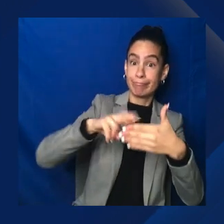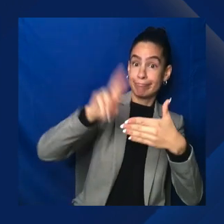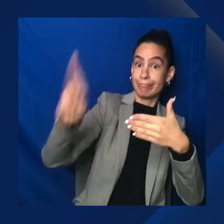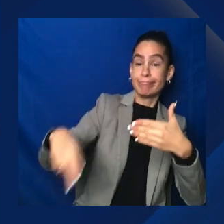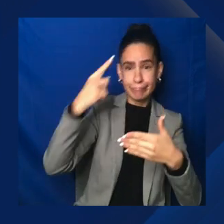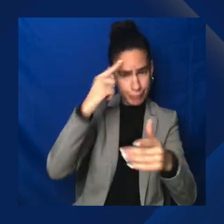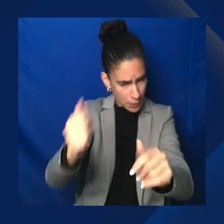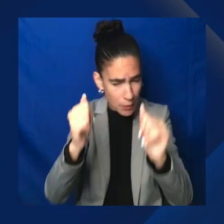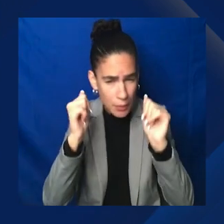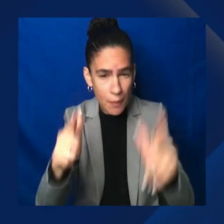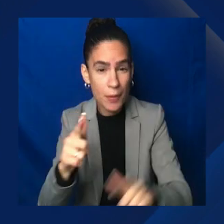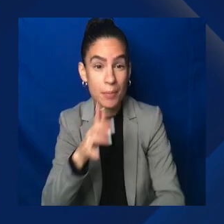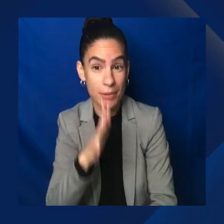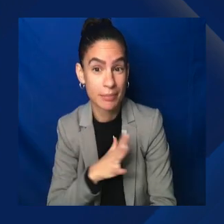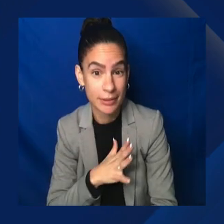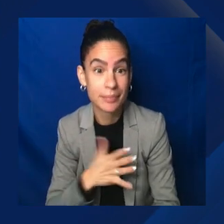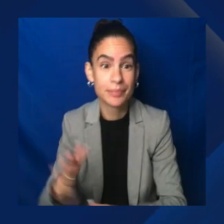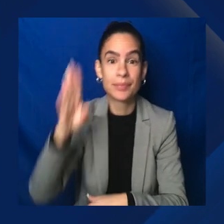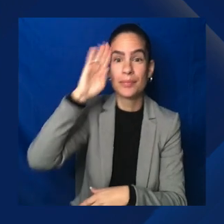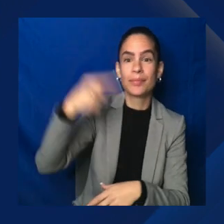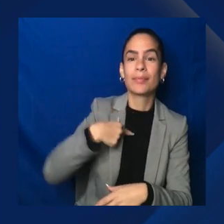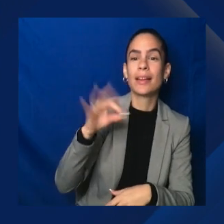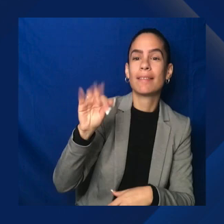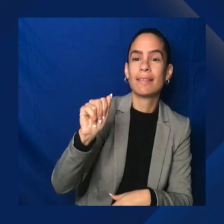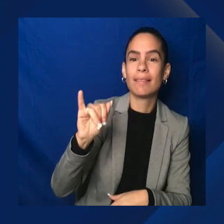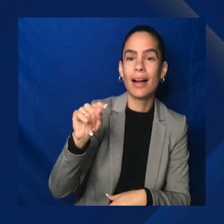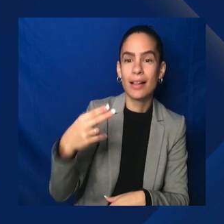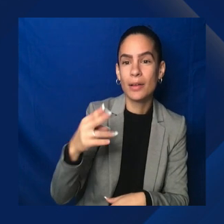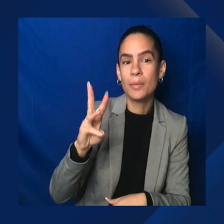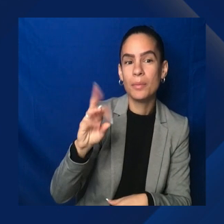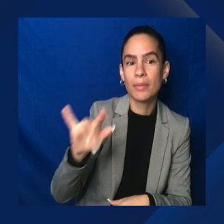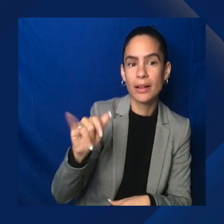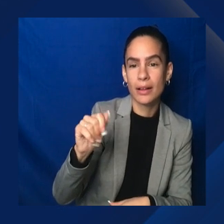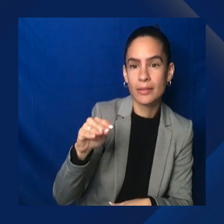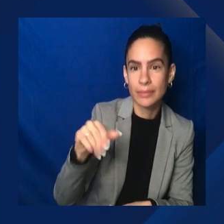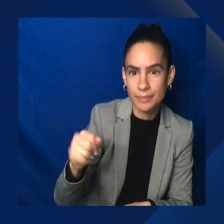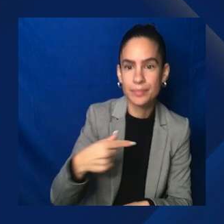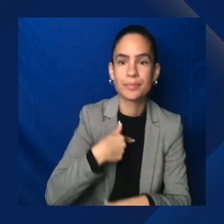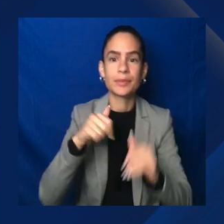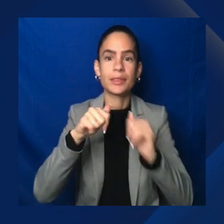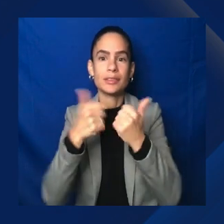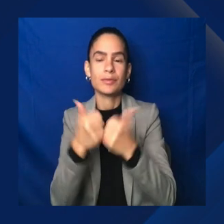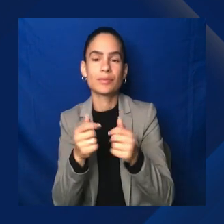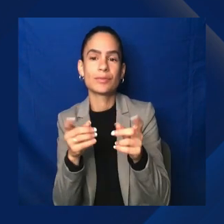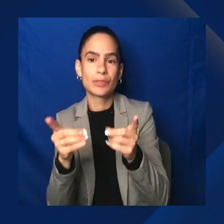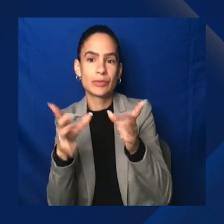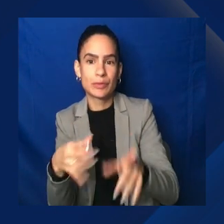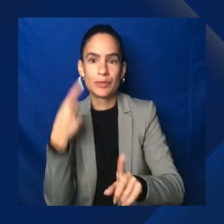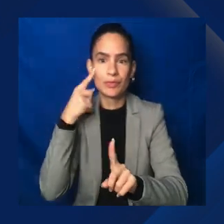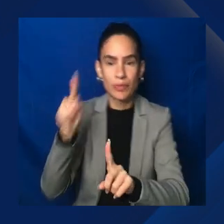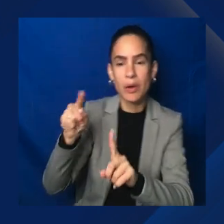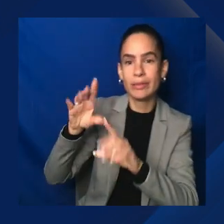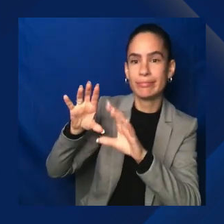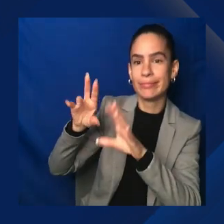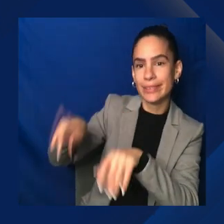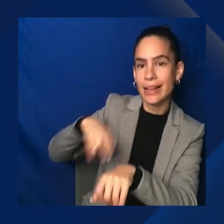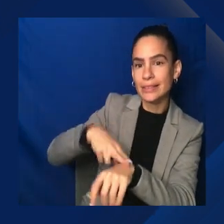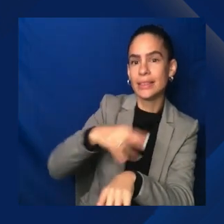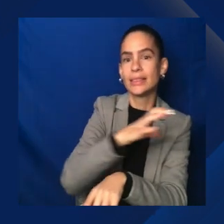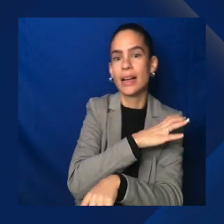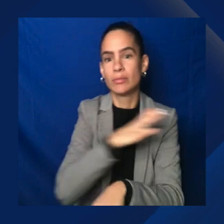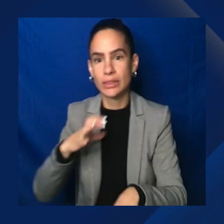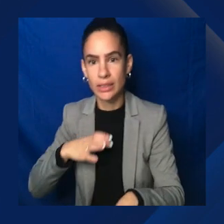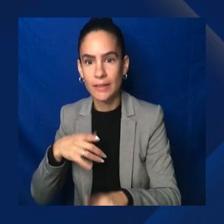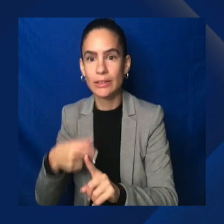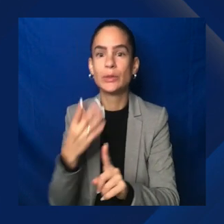Faith Williams, and I'm the Associate Director of Government Relations and Advocacy at National Council of Jewish Women, or NCJW. Here's my